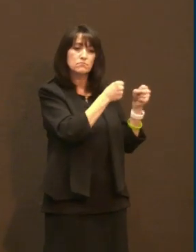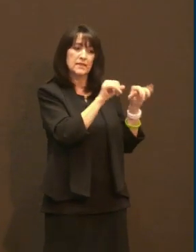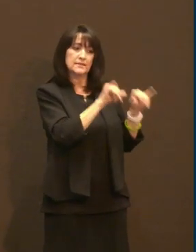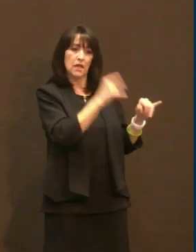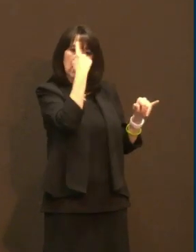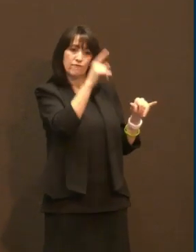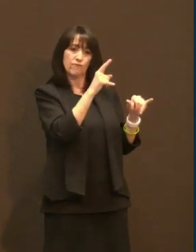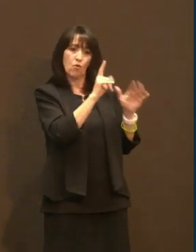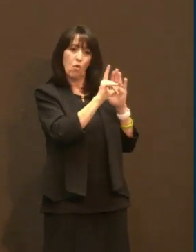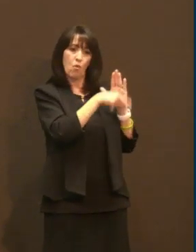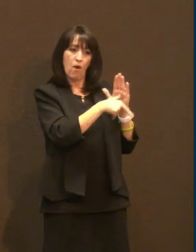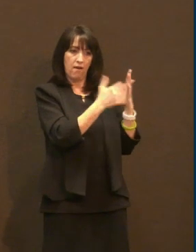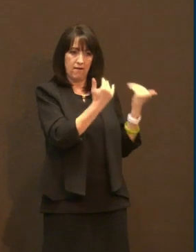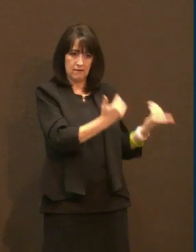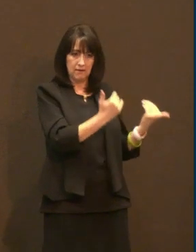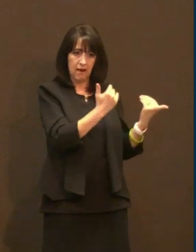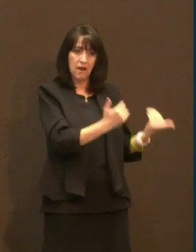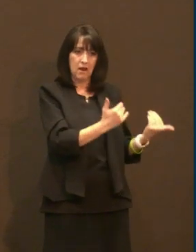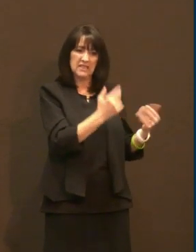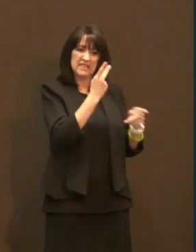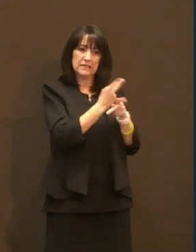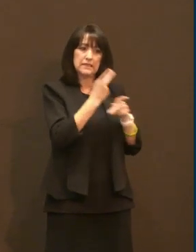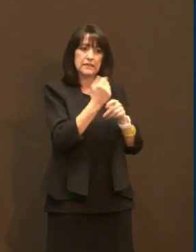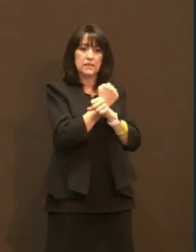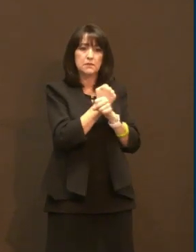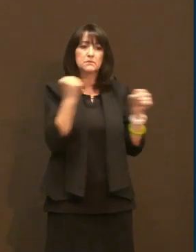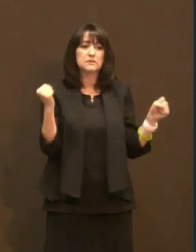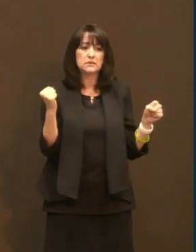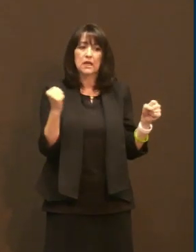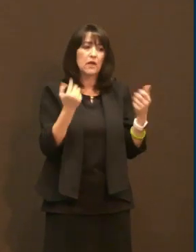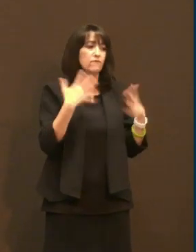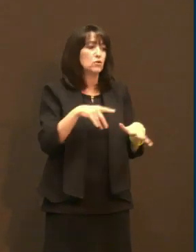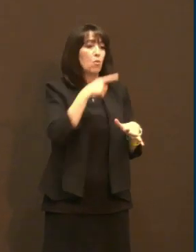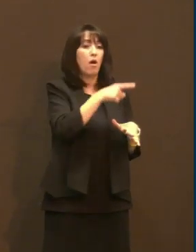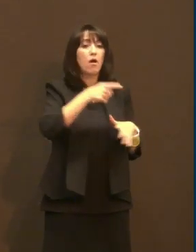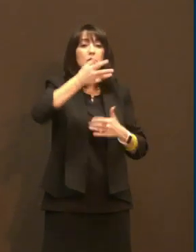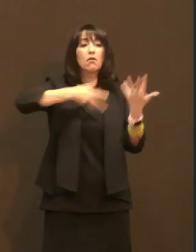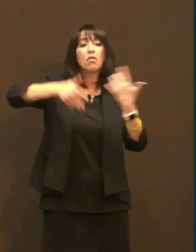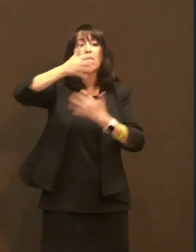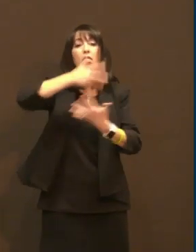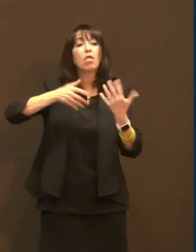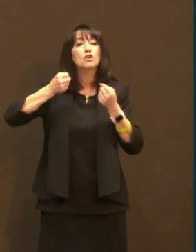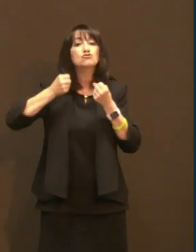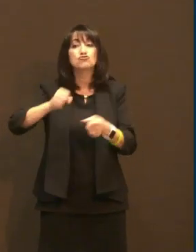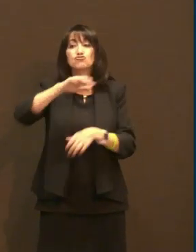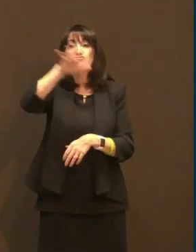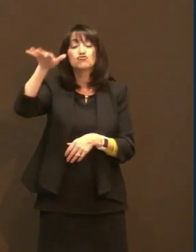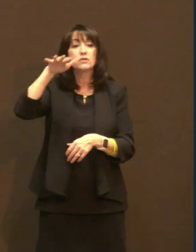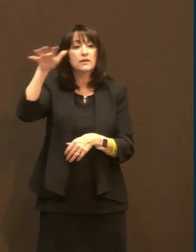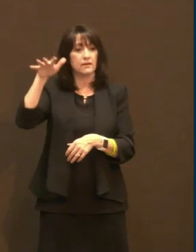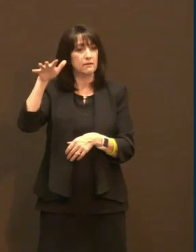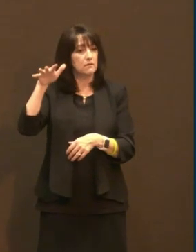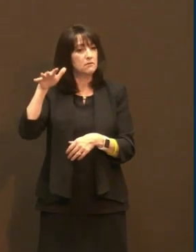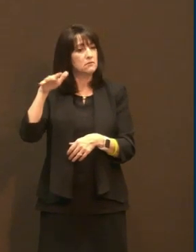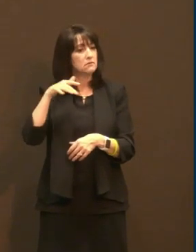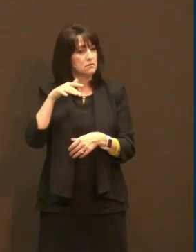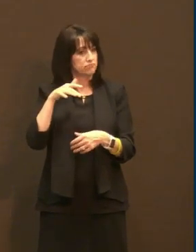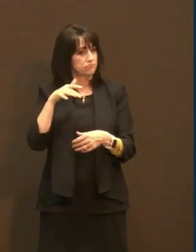And as a way of, frankly, keeping them off the street. It does create some issues with respect to social distancing